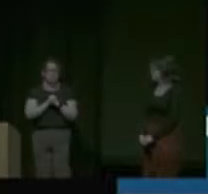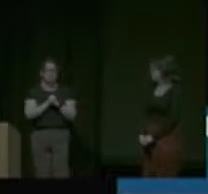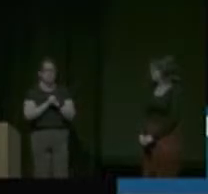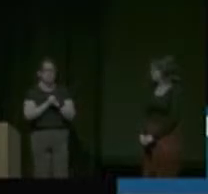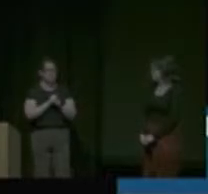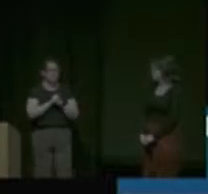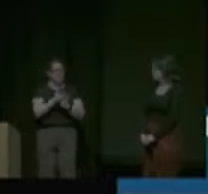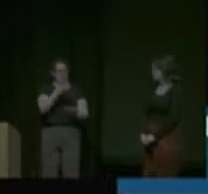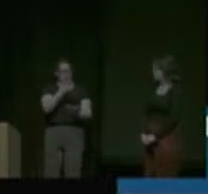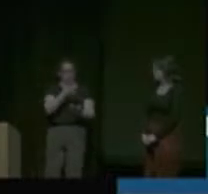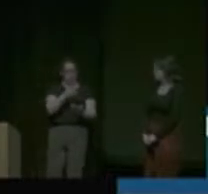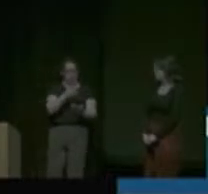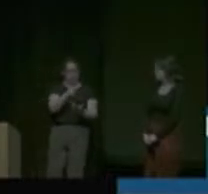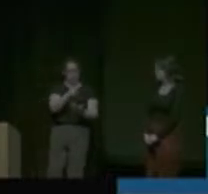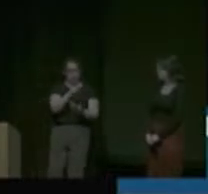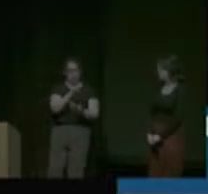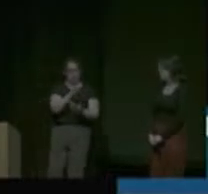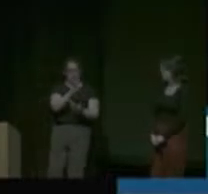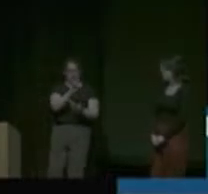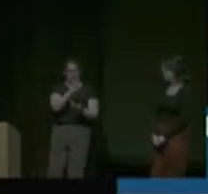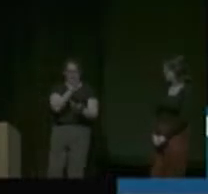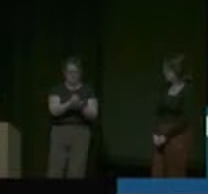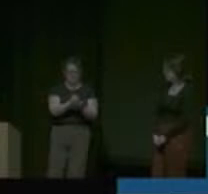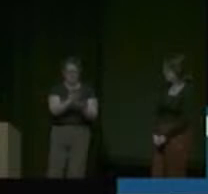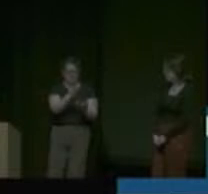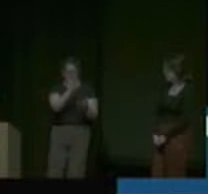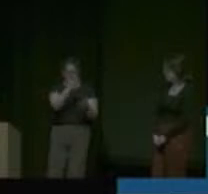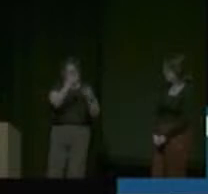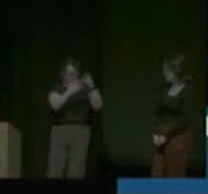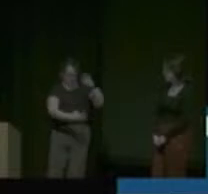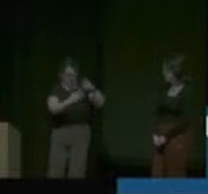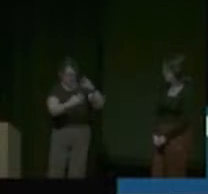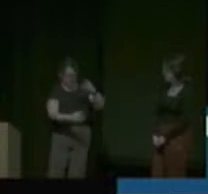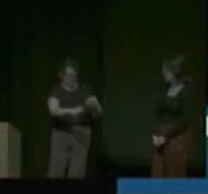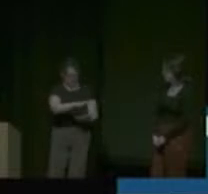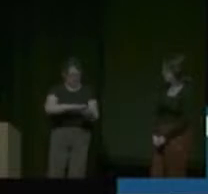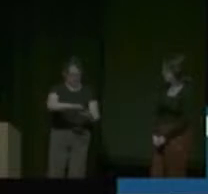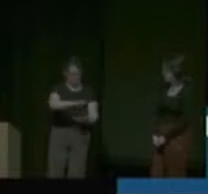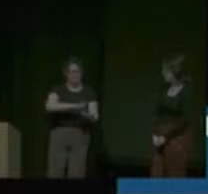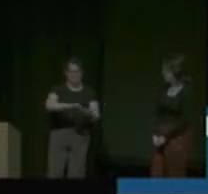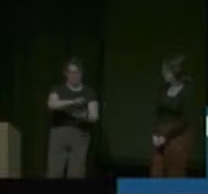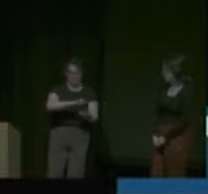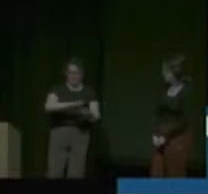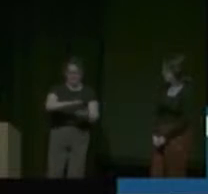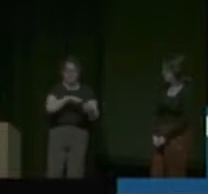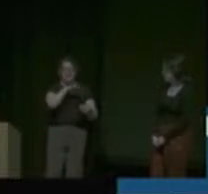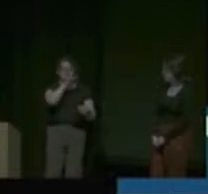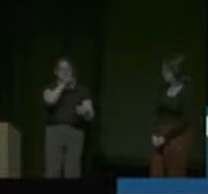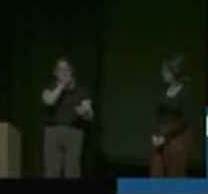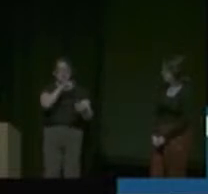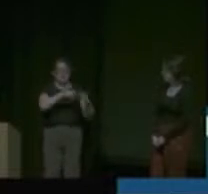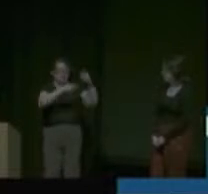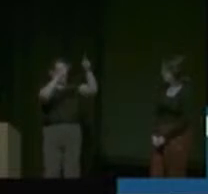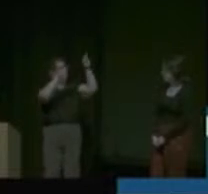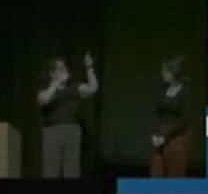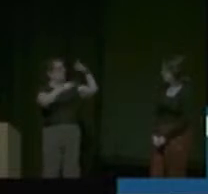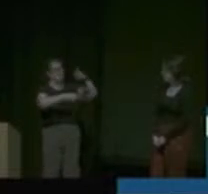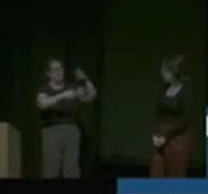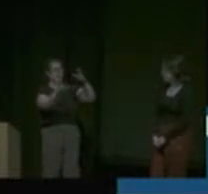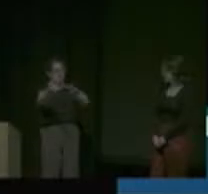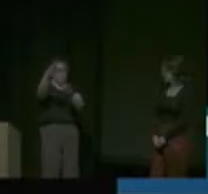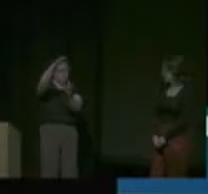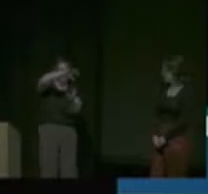feeds out and mixes with the sediment right in here. So this is where the sediment will get dropped in, and then it gets